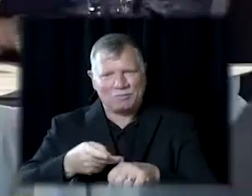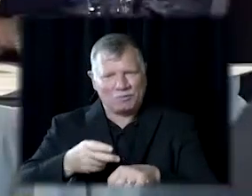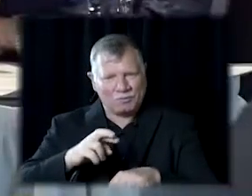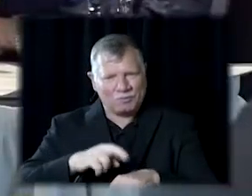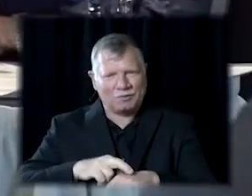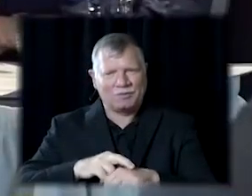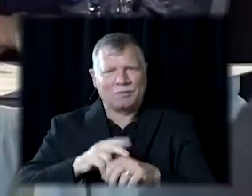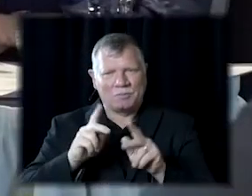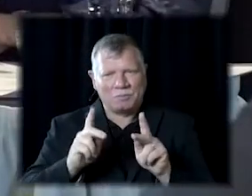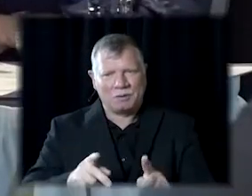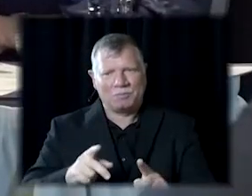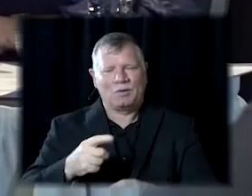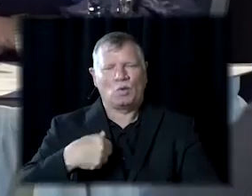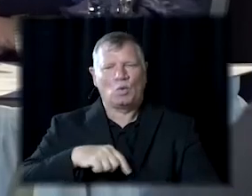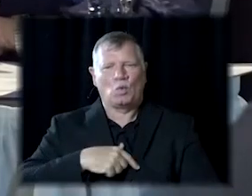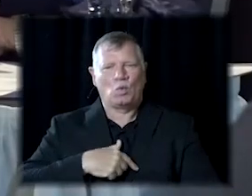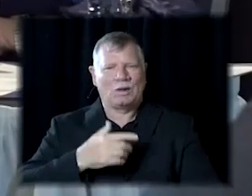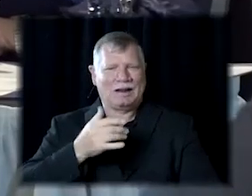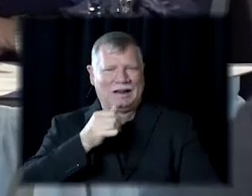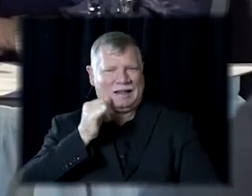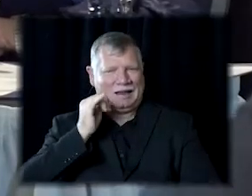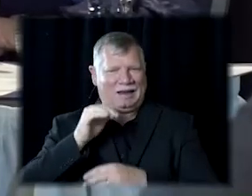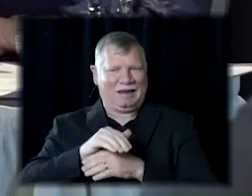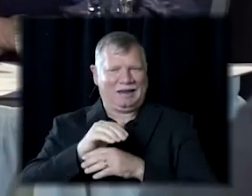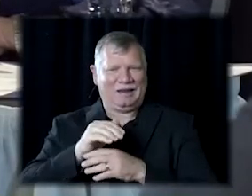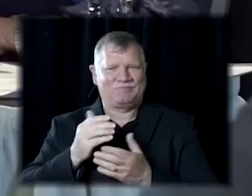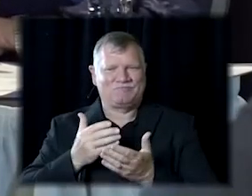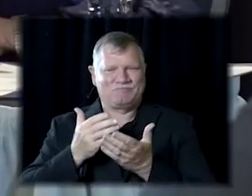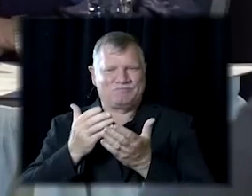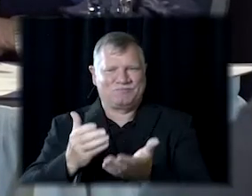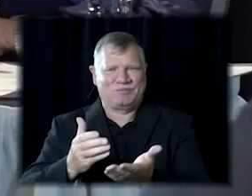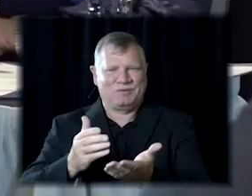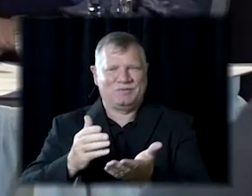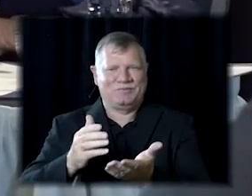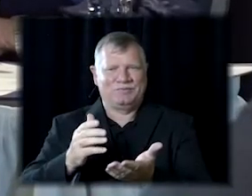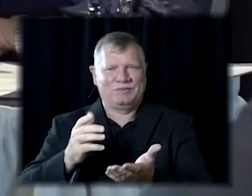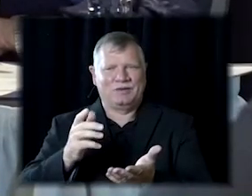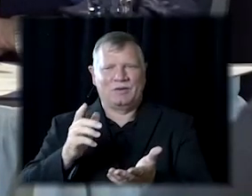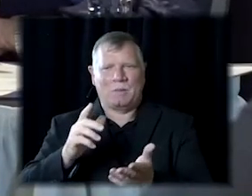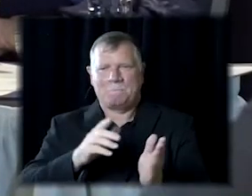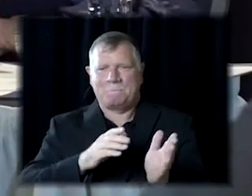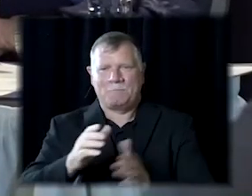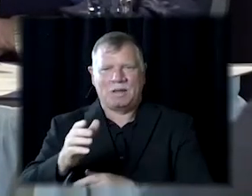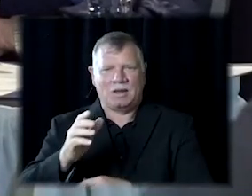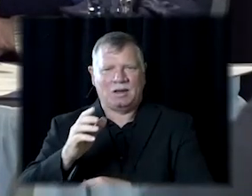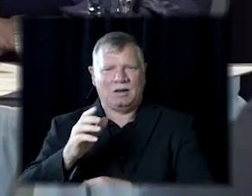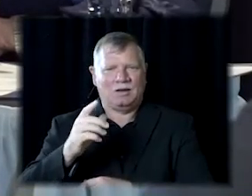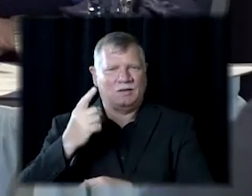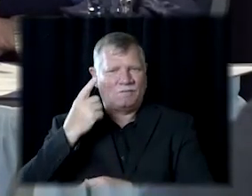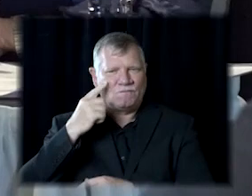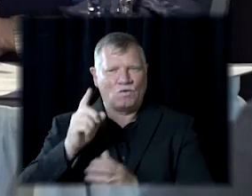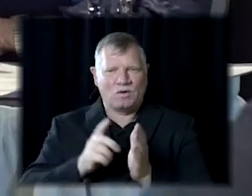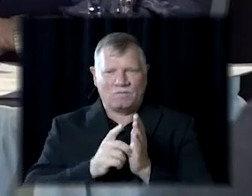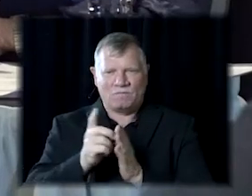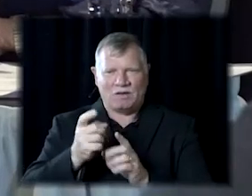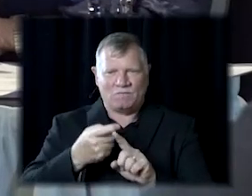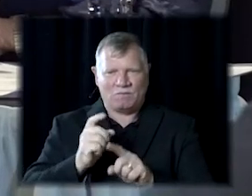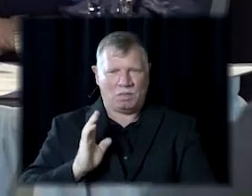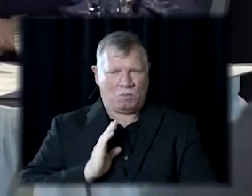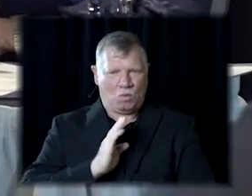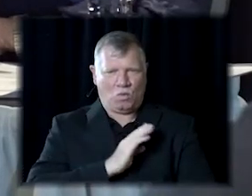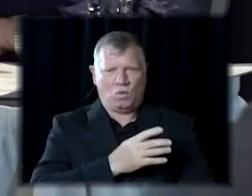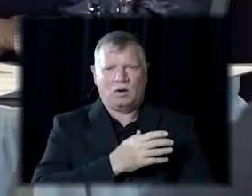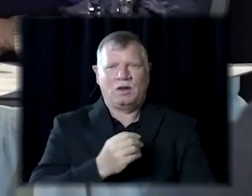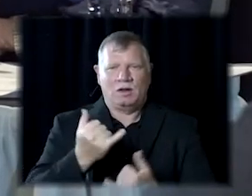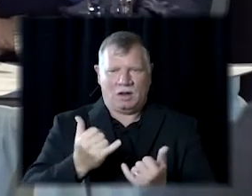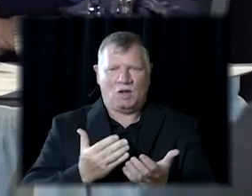Rico that last night we published a draft version of the 2019 fiscal plan for the Commonwealth as developed by the board and